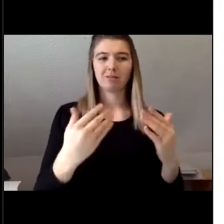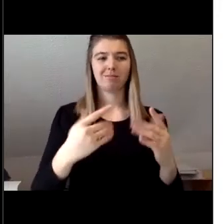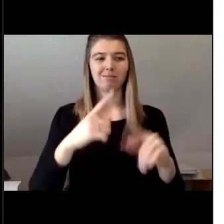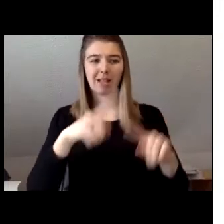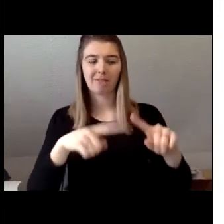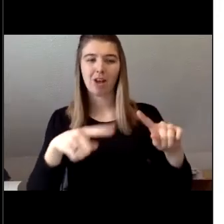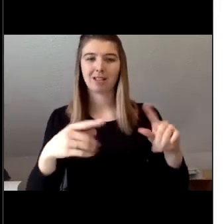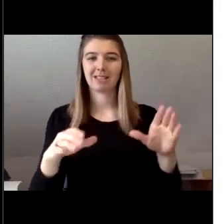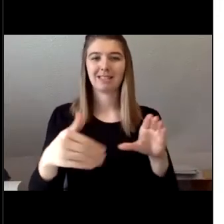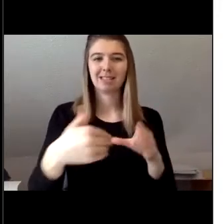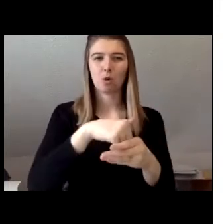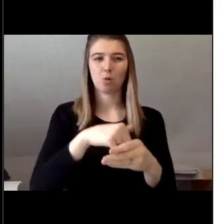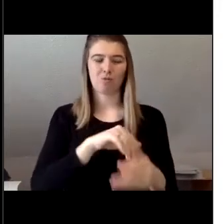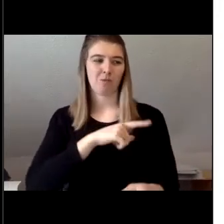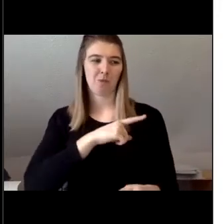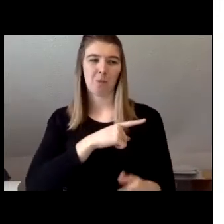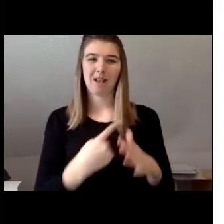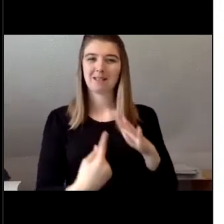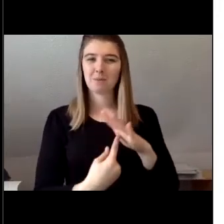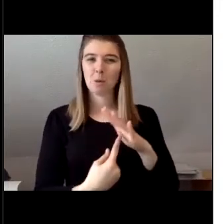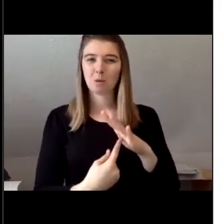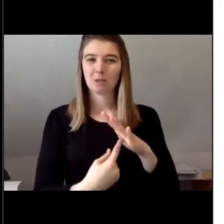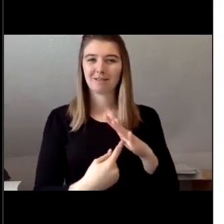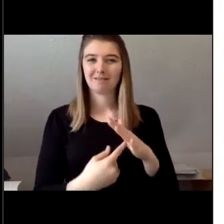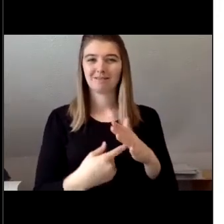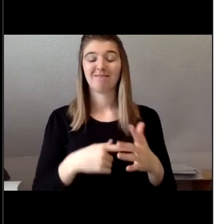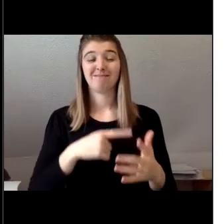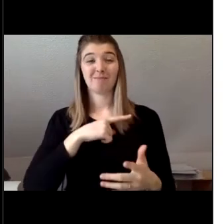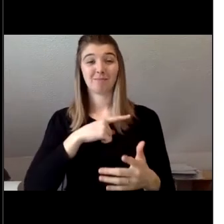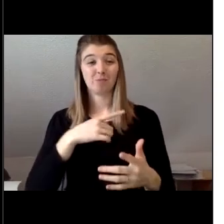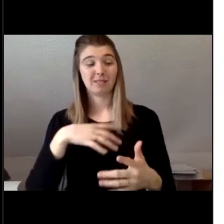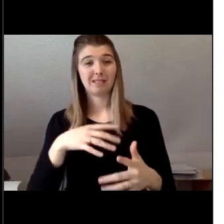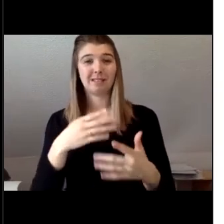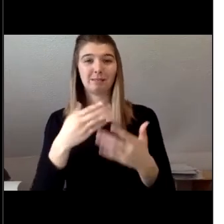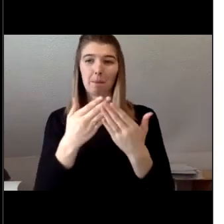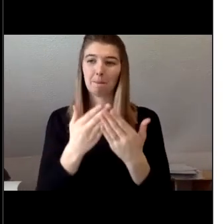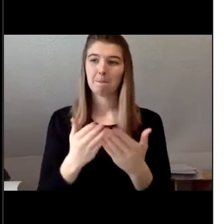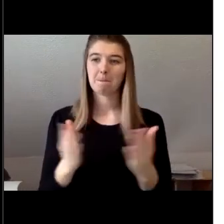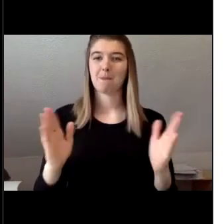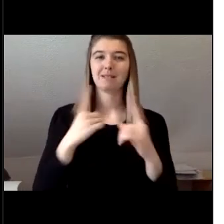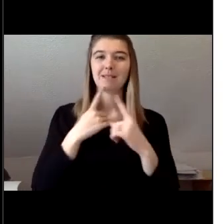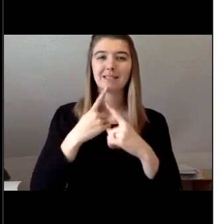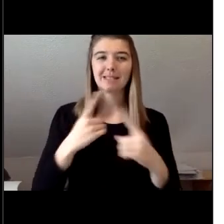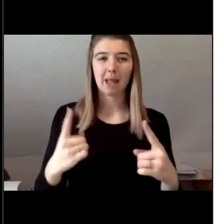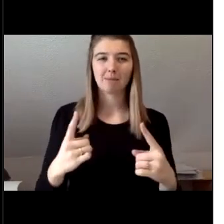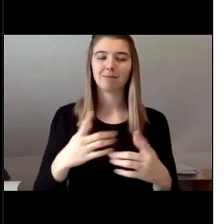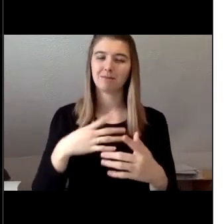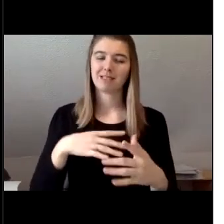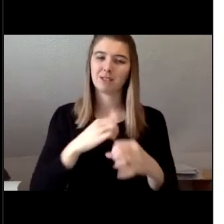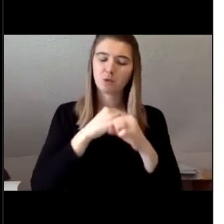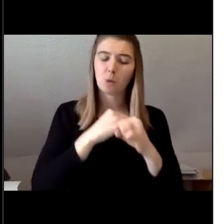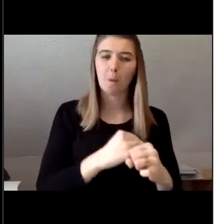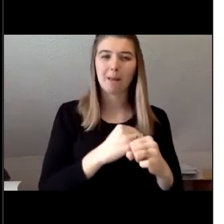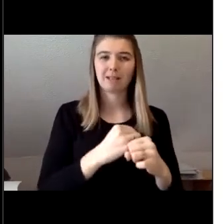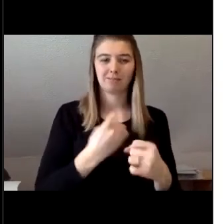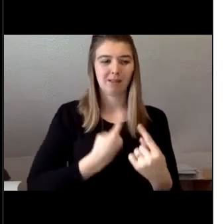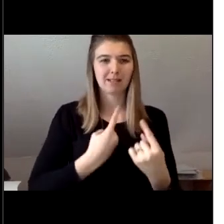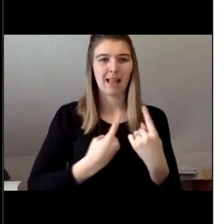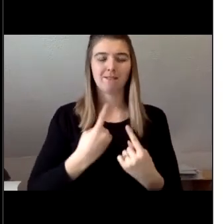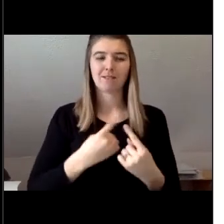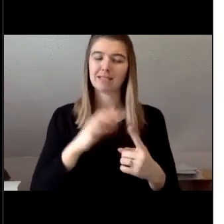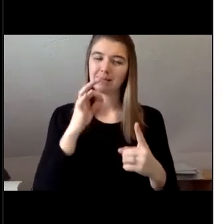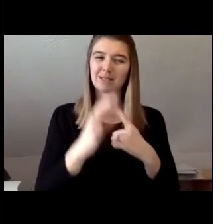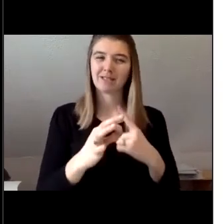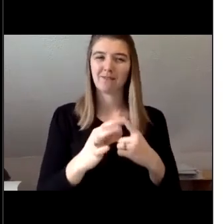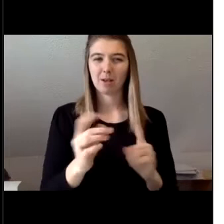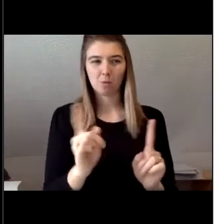organization. This includes public statements and action plans with specific commitments, and it really requires engagement